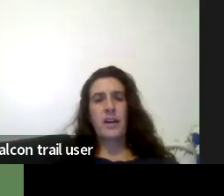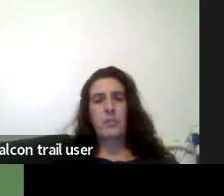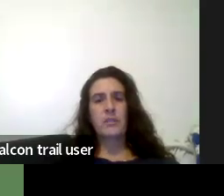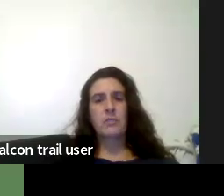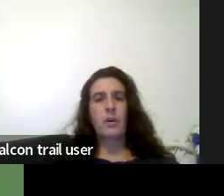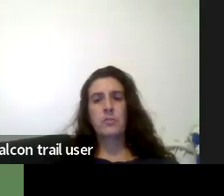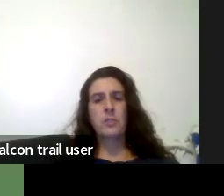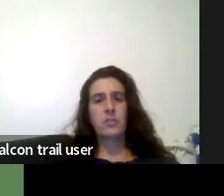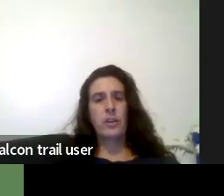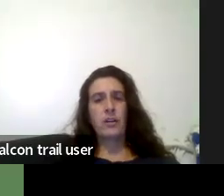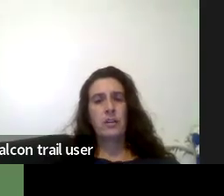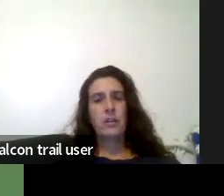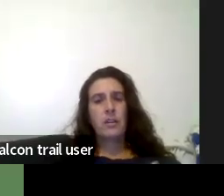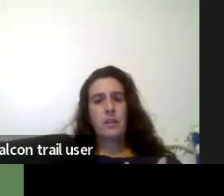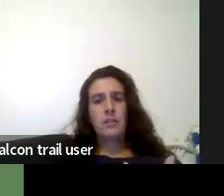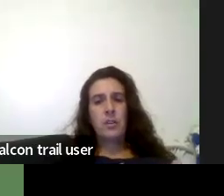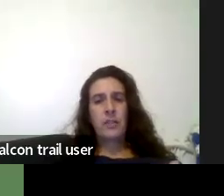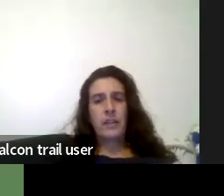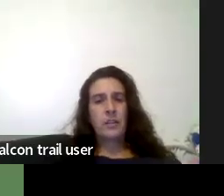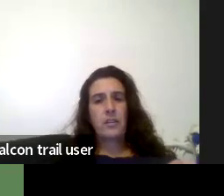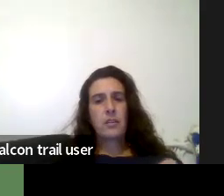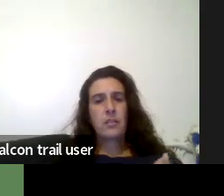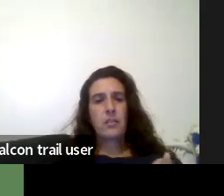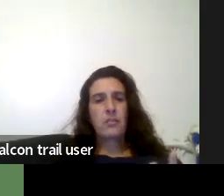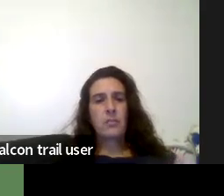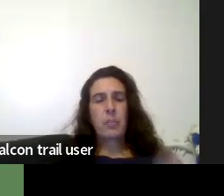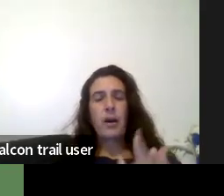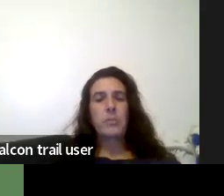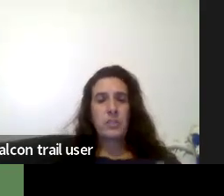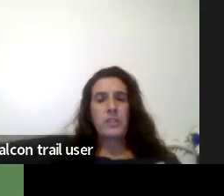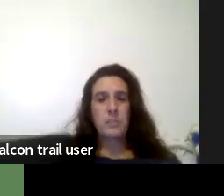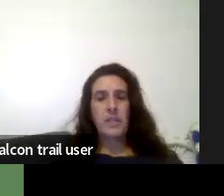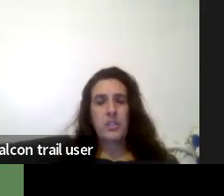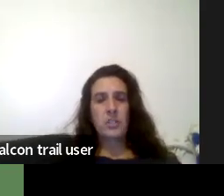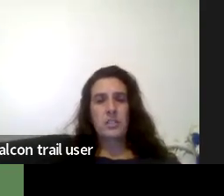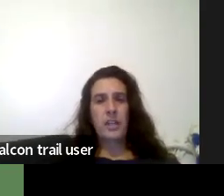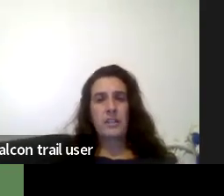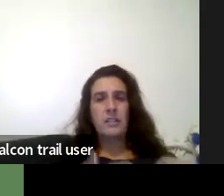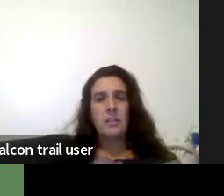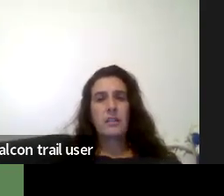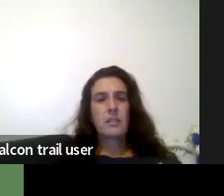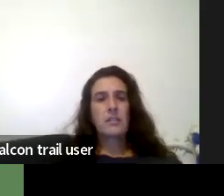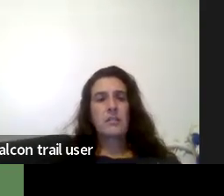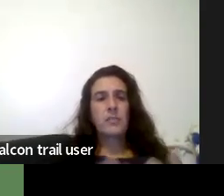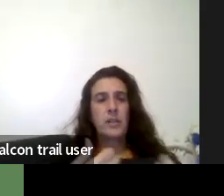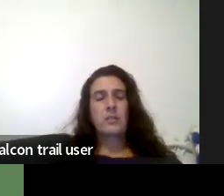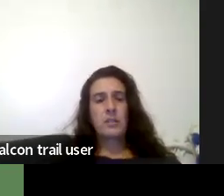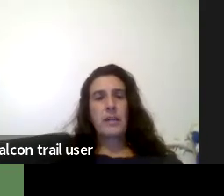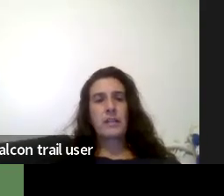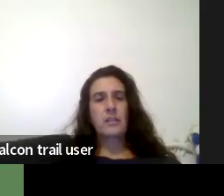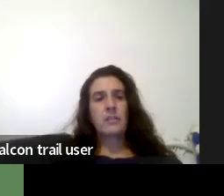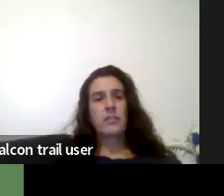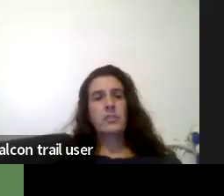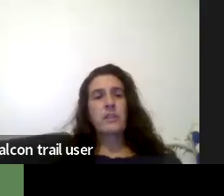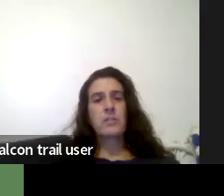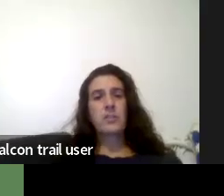just think that means the road to the trail, you know, like public transportation and different,